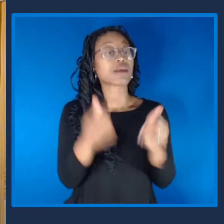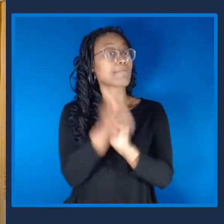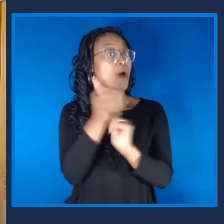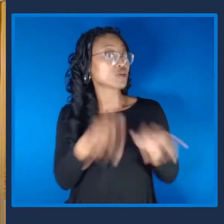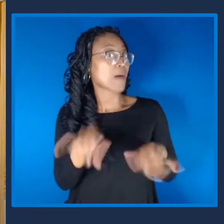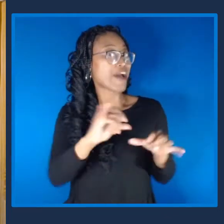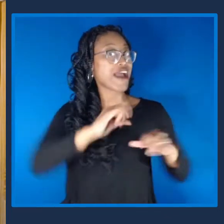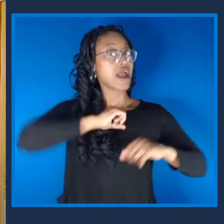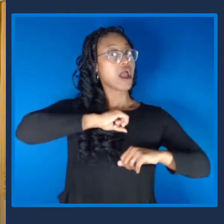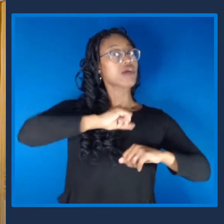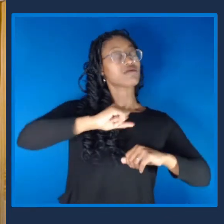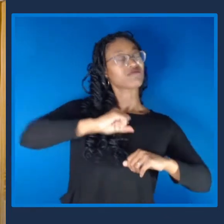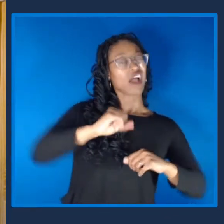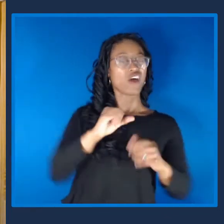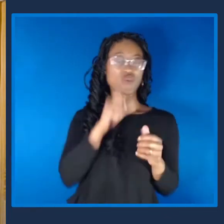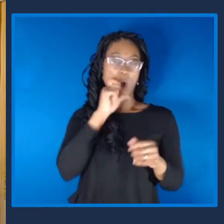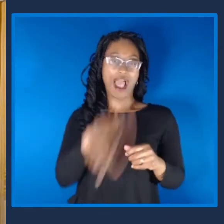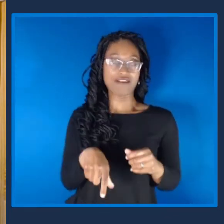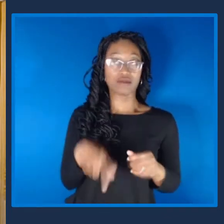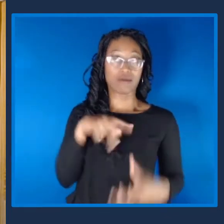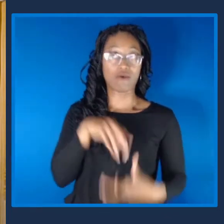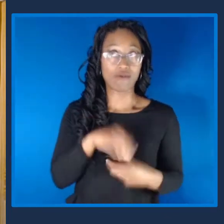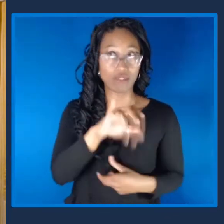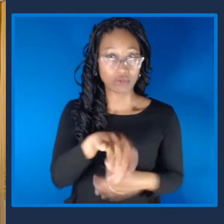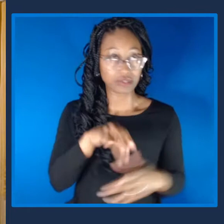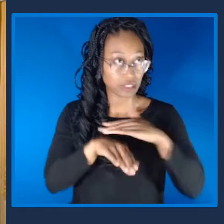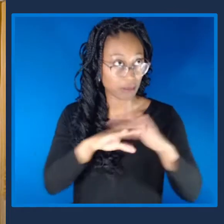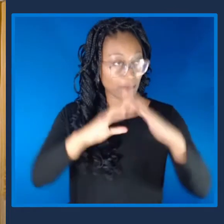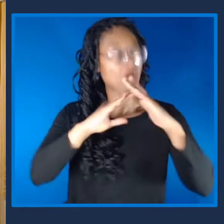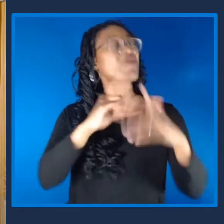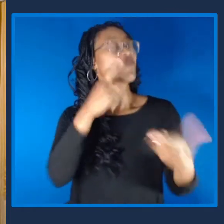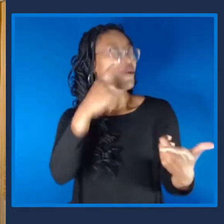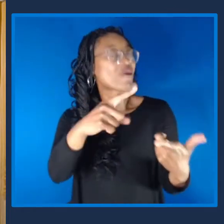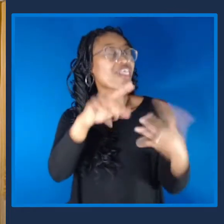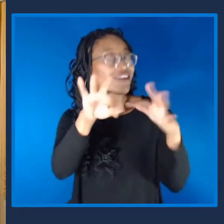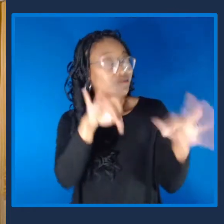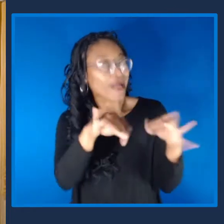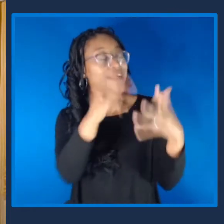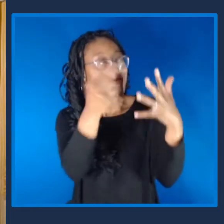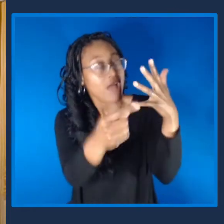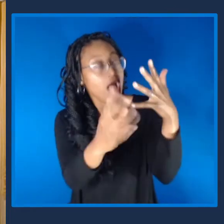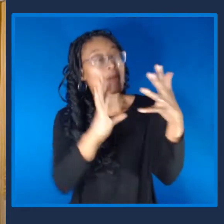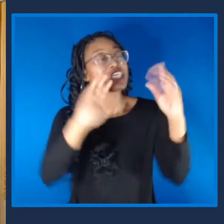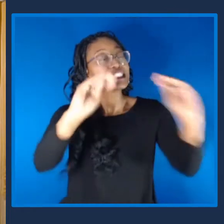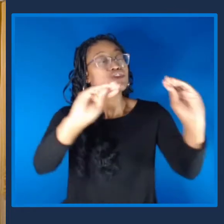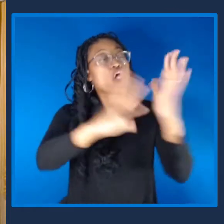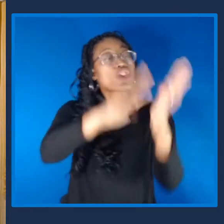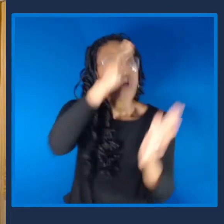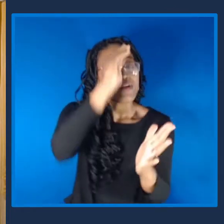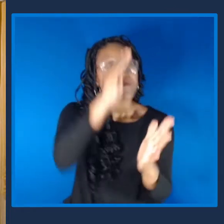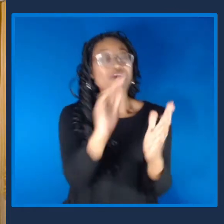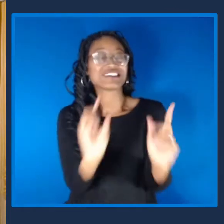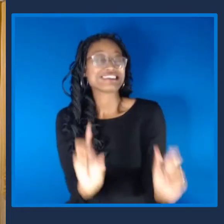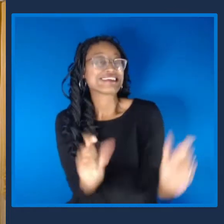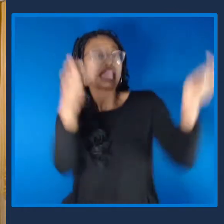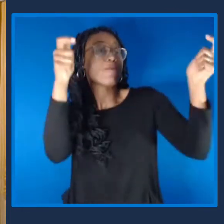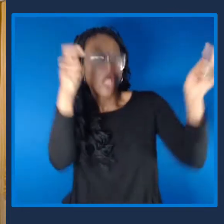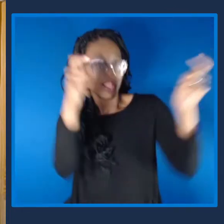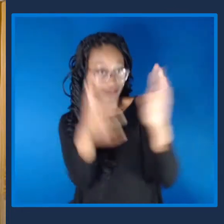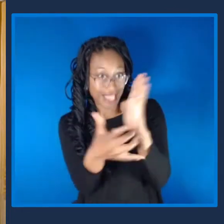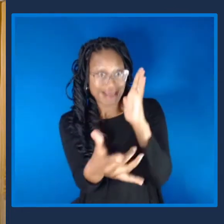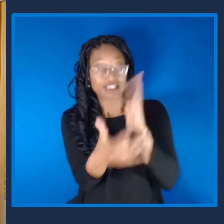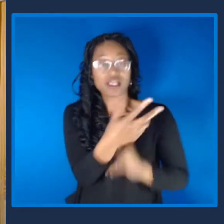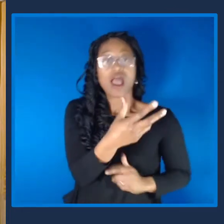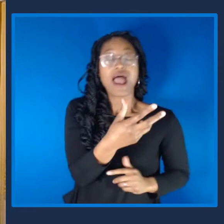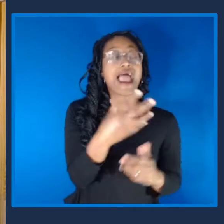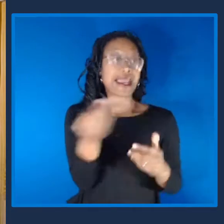digital accessibility barriers, our aim is to teach you learnable, scalable techniques and questions you can